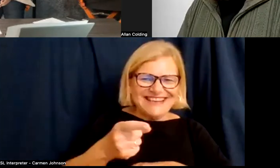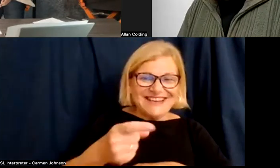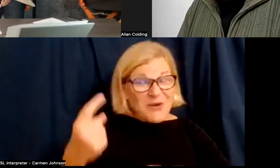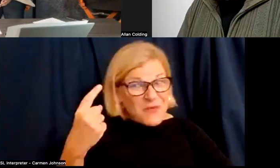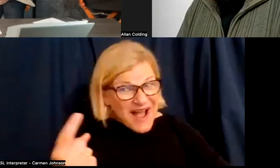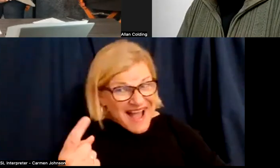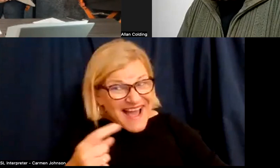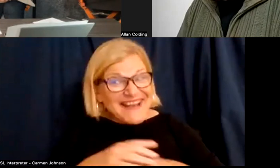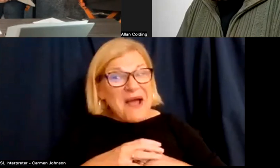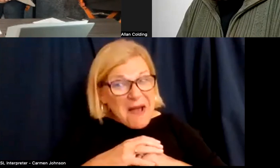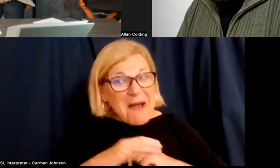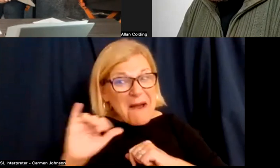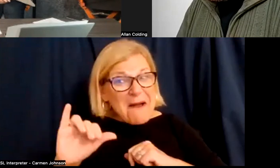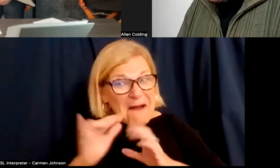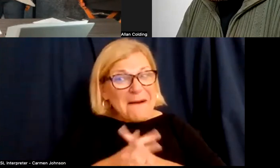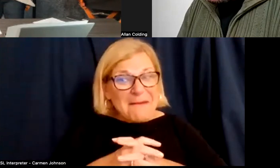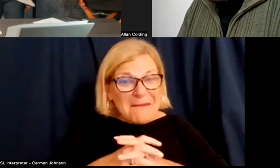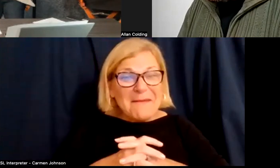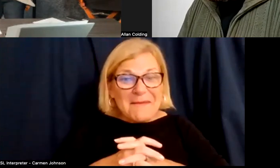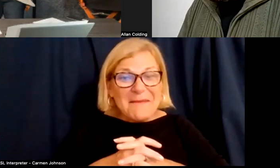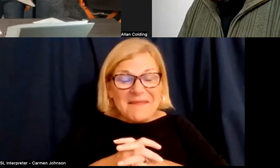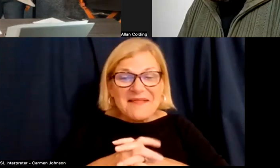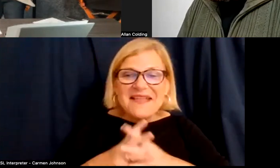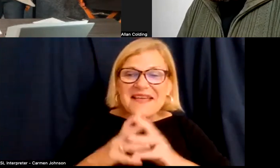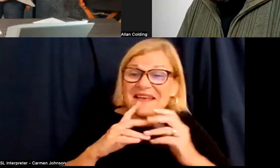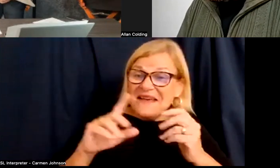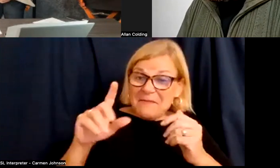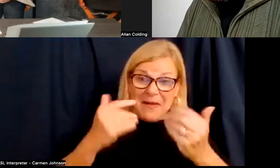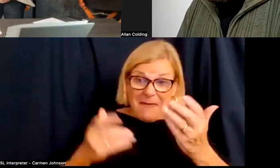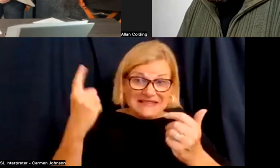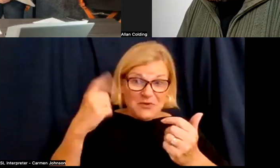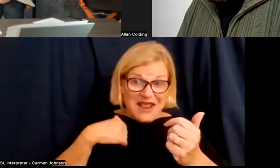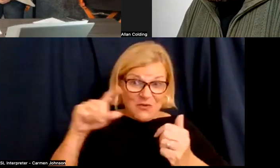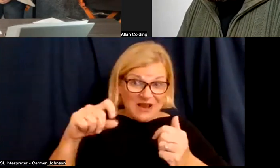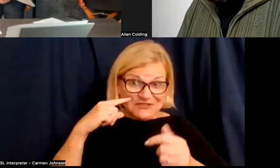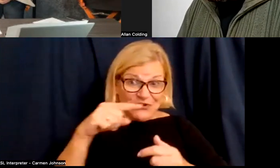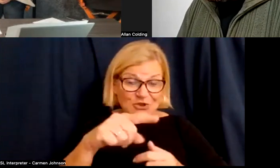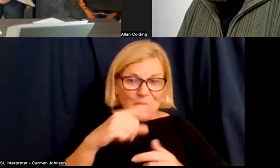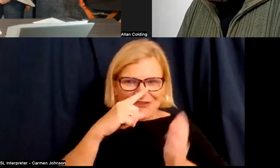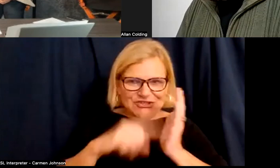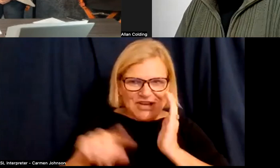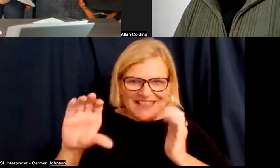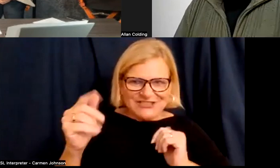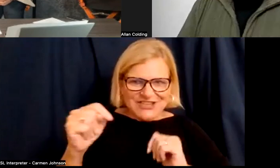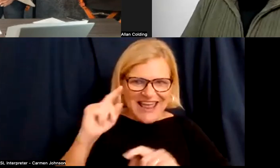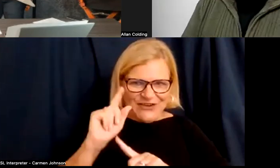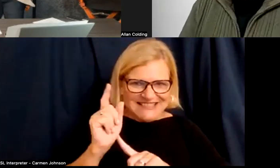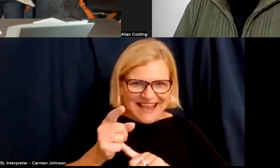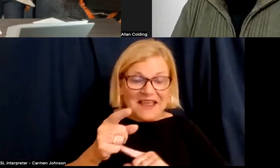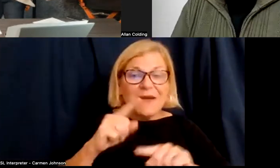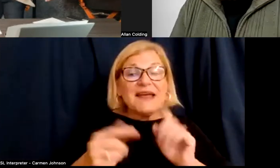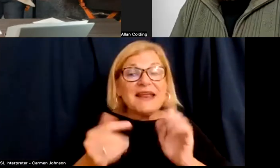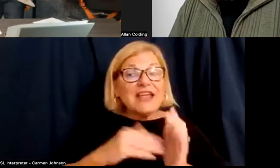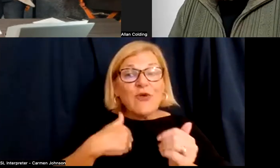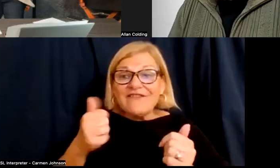your sets. Yeah. We're going to get to questions that anyone may have in just a moment. We'll check the chat in just a second. So again, if you have